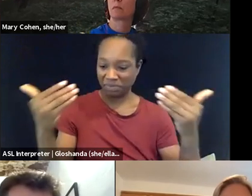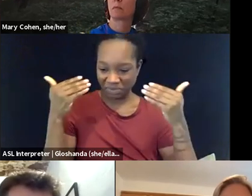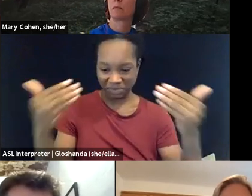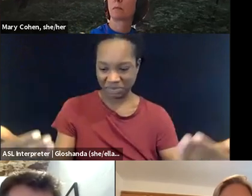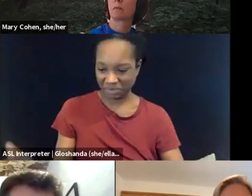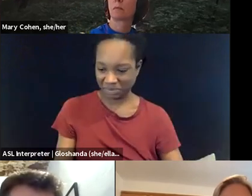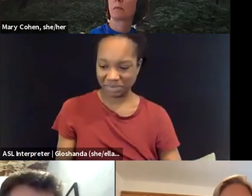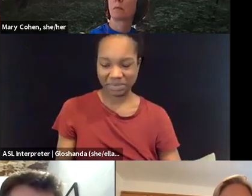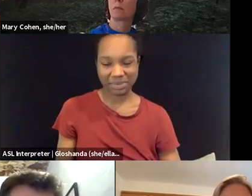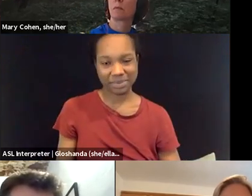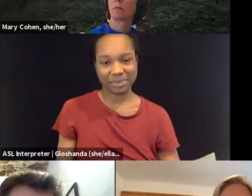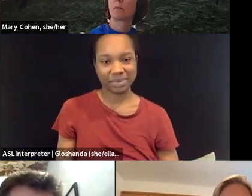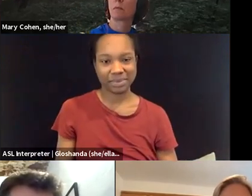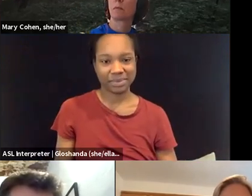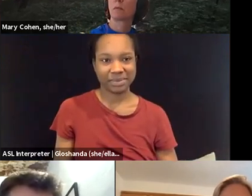barrels.